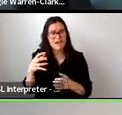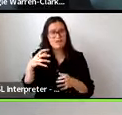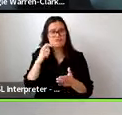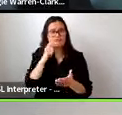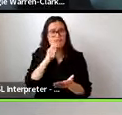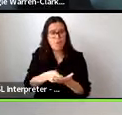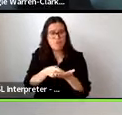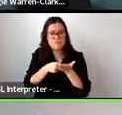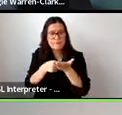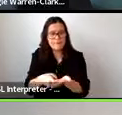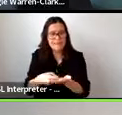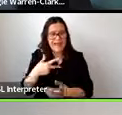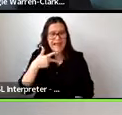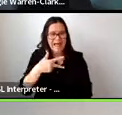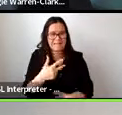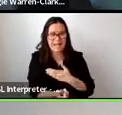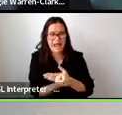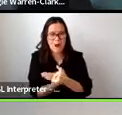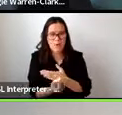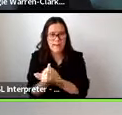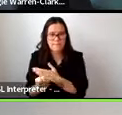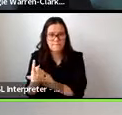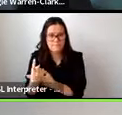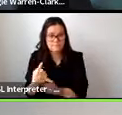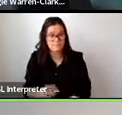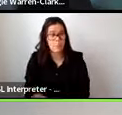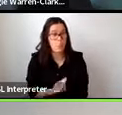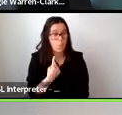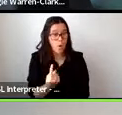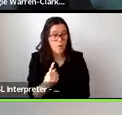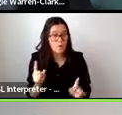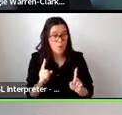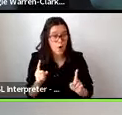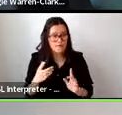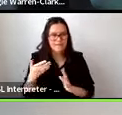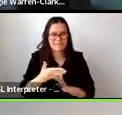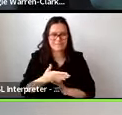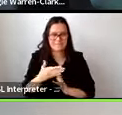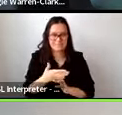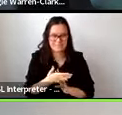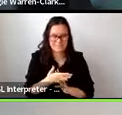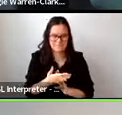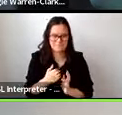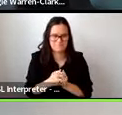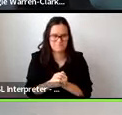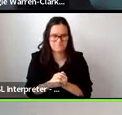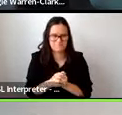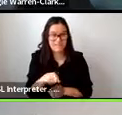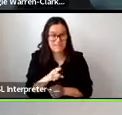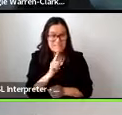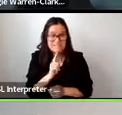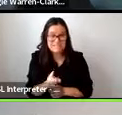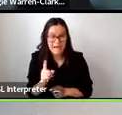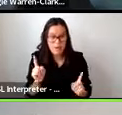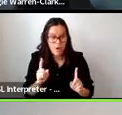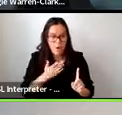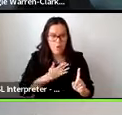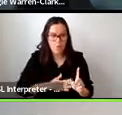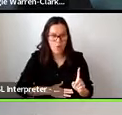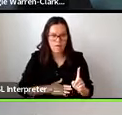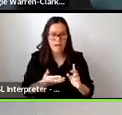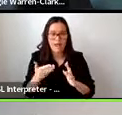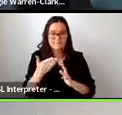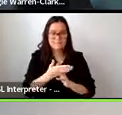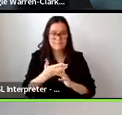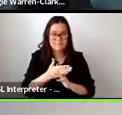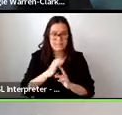fifth of which was accessibility, which listed as its priorities to increase the